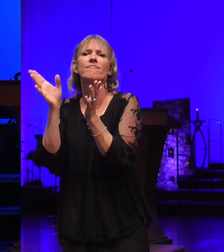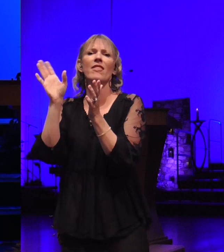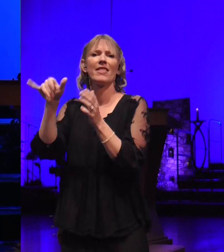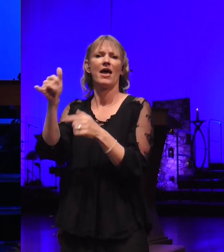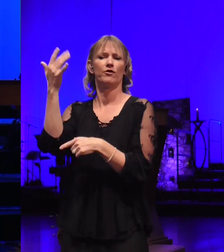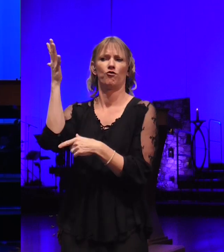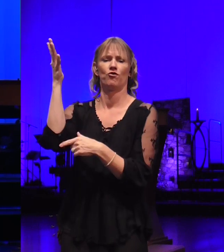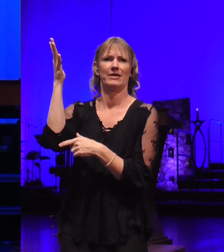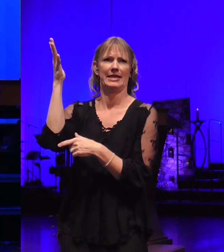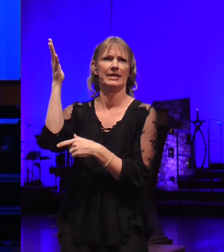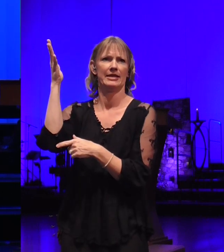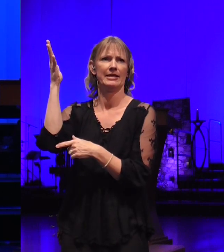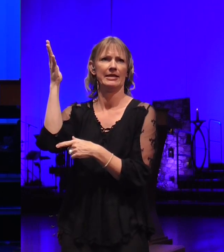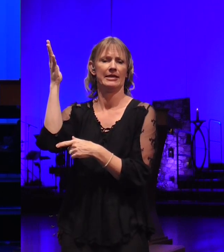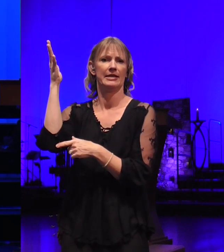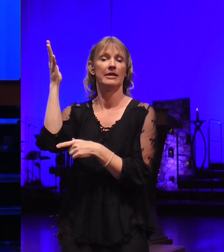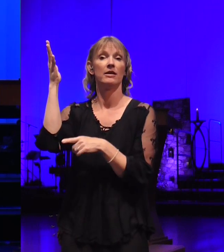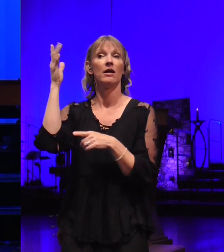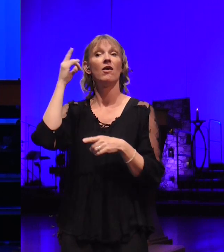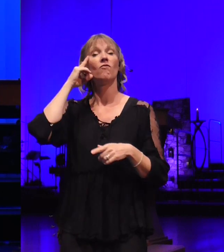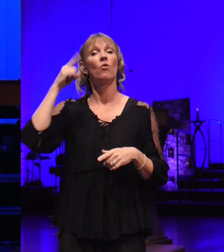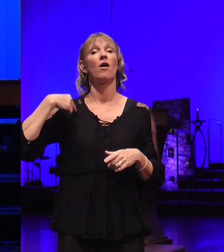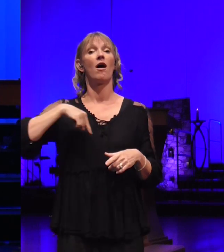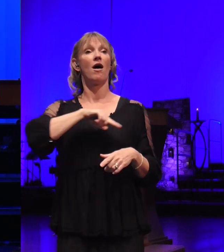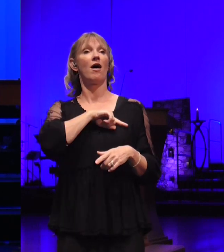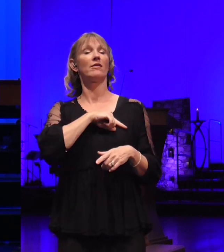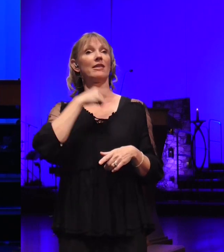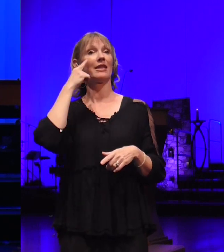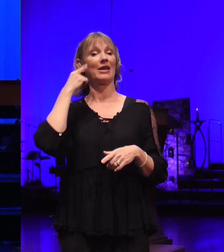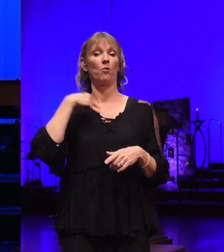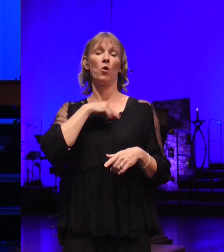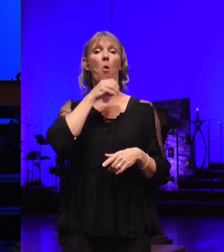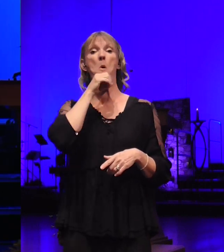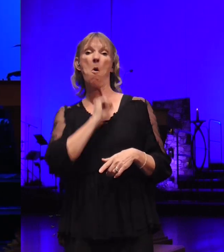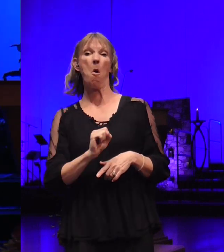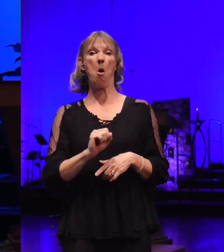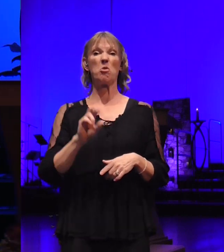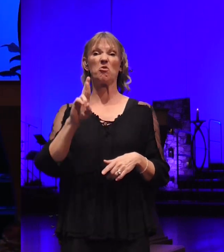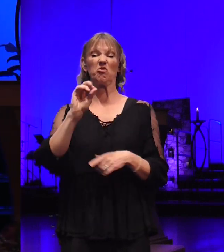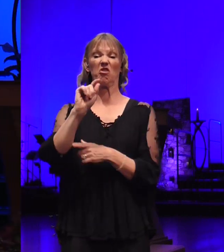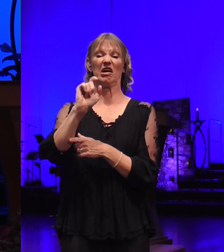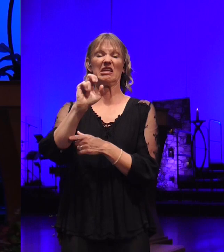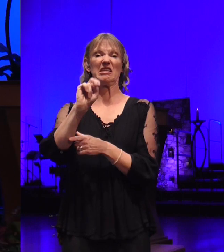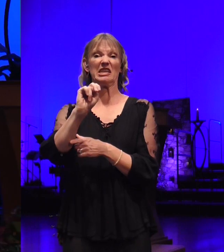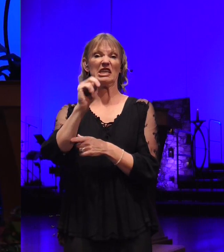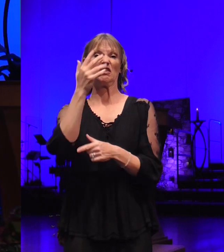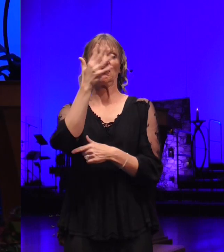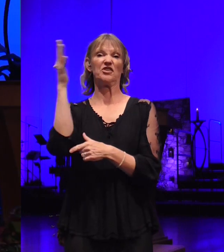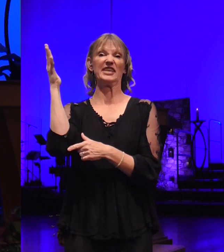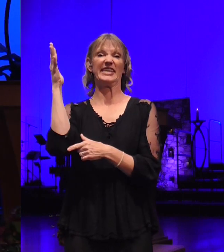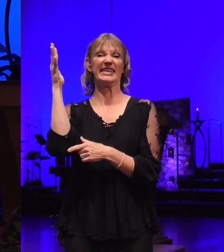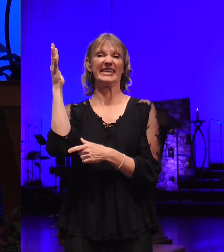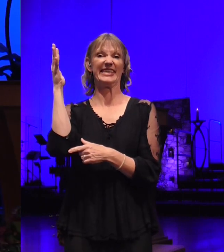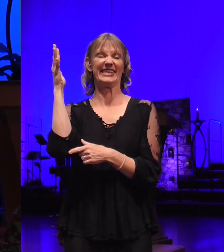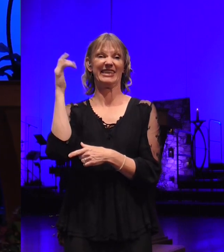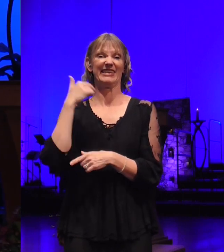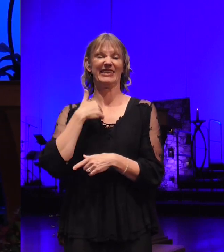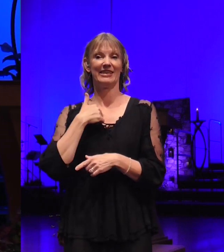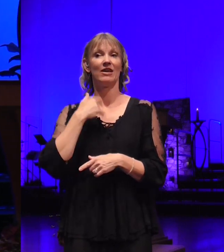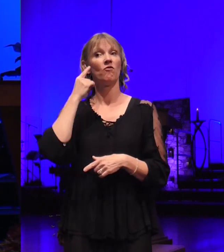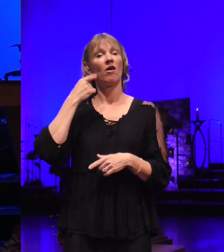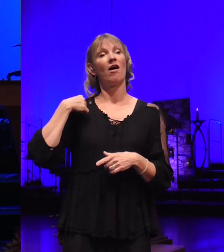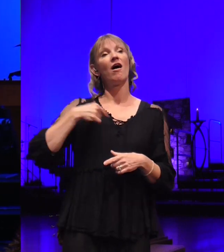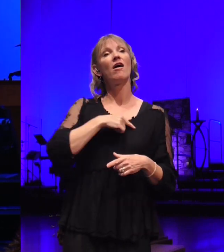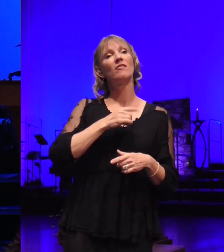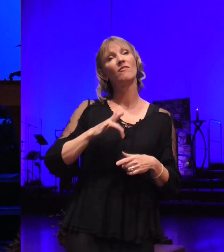tree. For those of us who are thinking we're old, rotten trees, For those of us